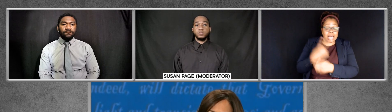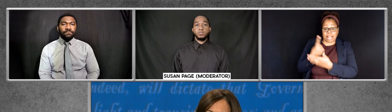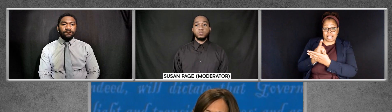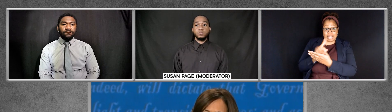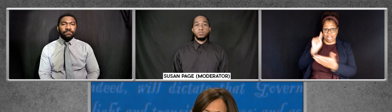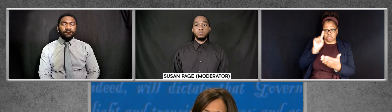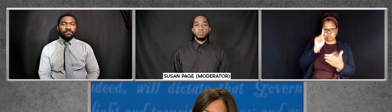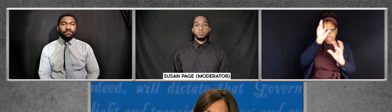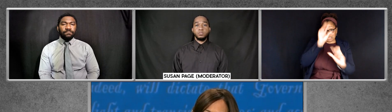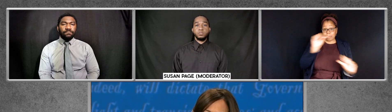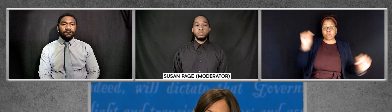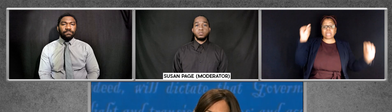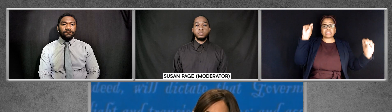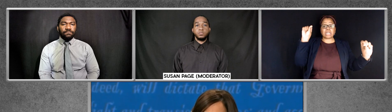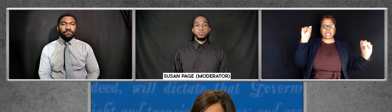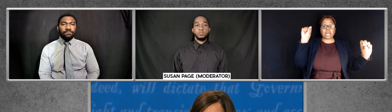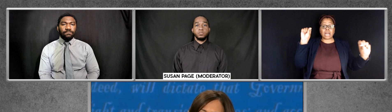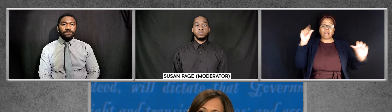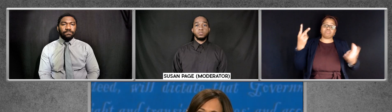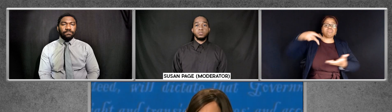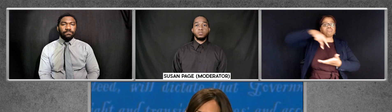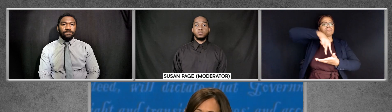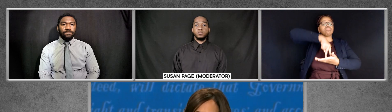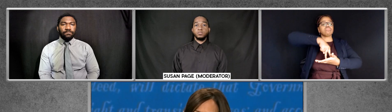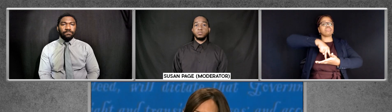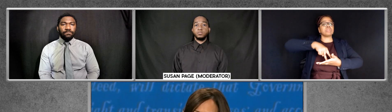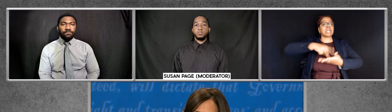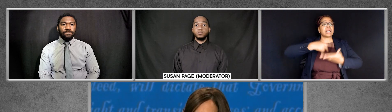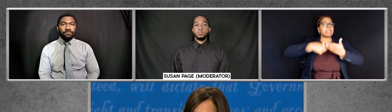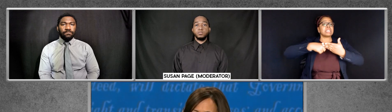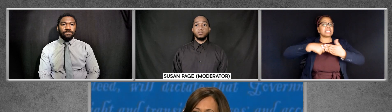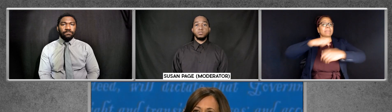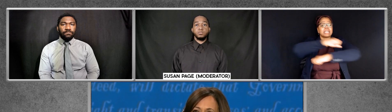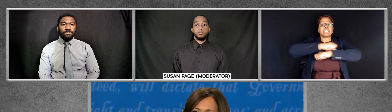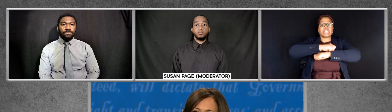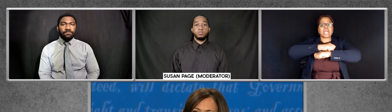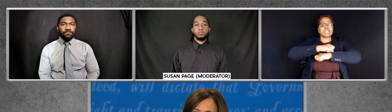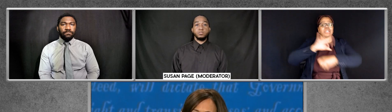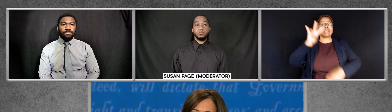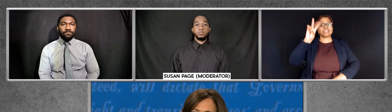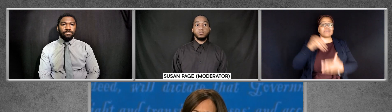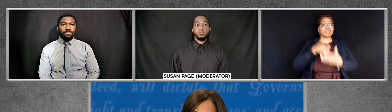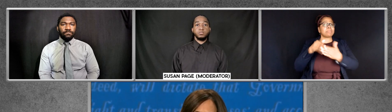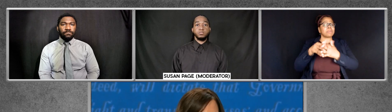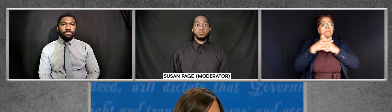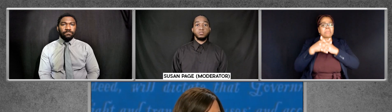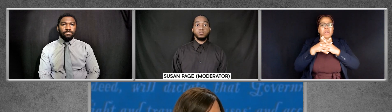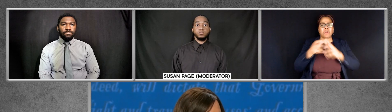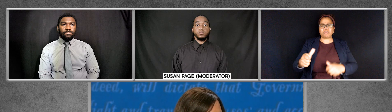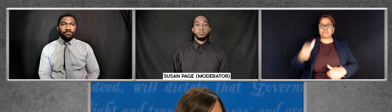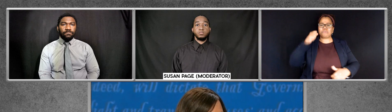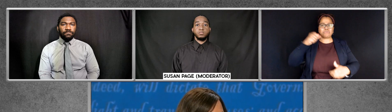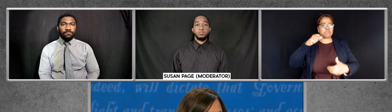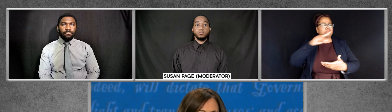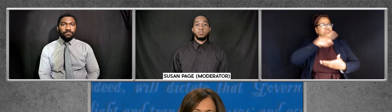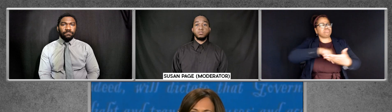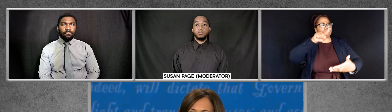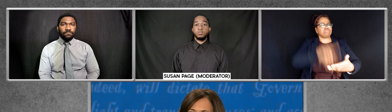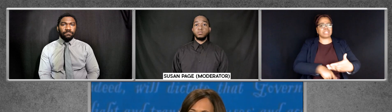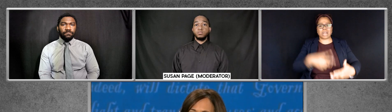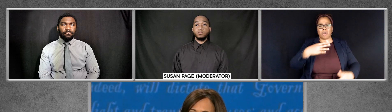of the United States took a debate stage in front of 70 million Americans and refused to condemn white supremacists. Not